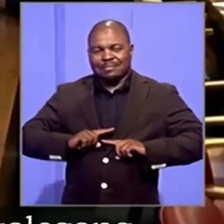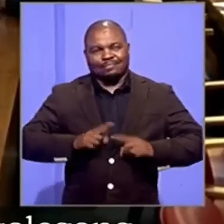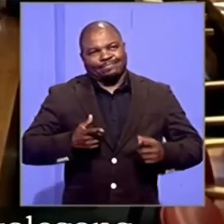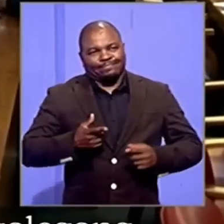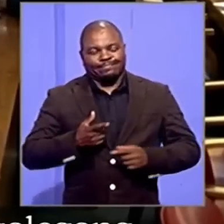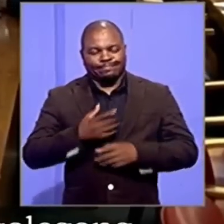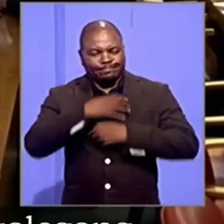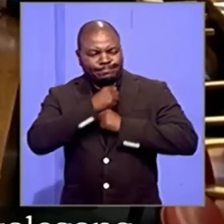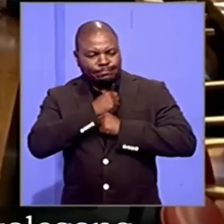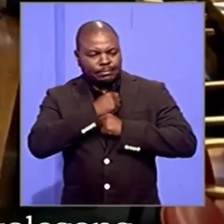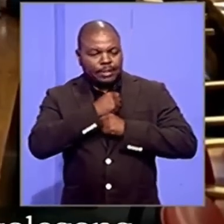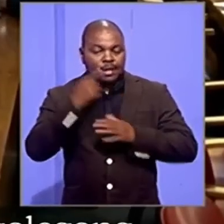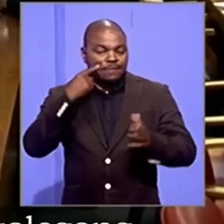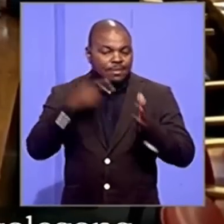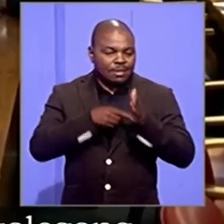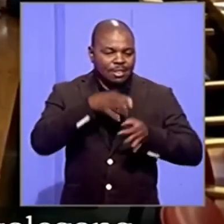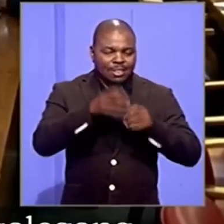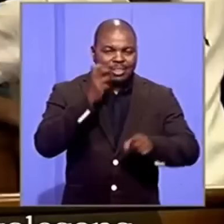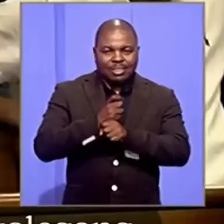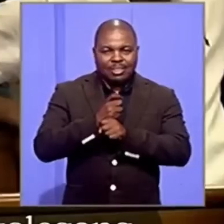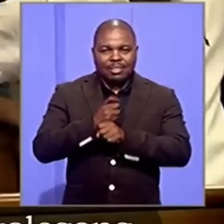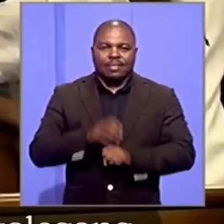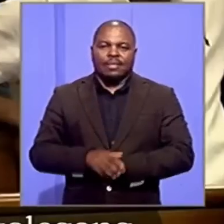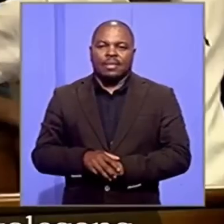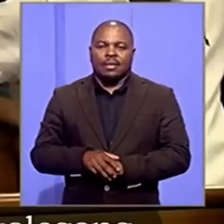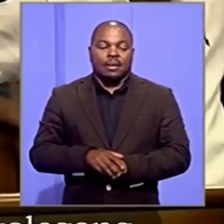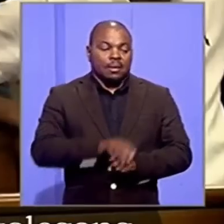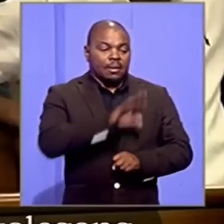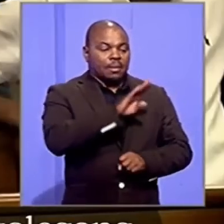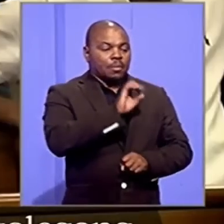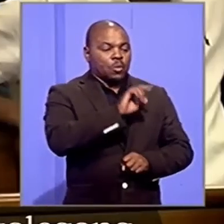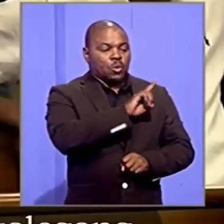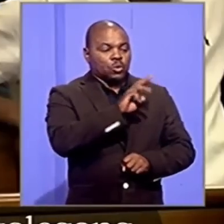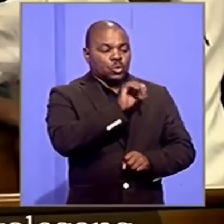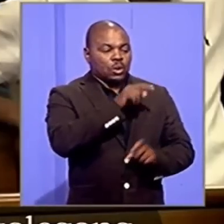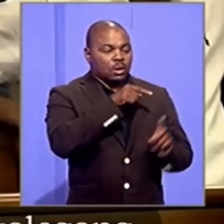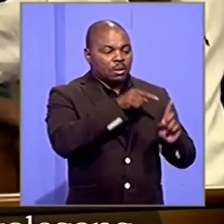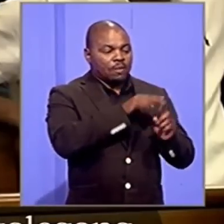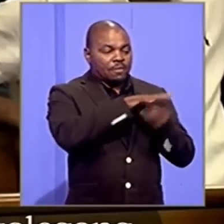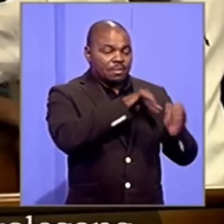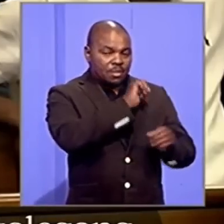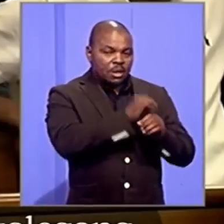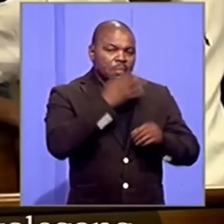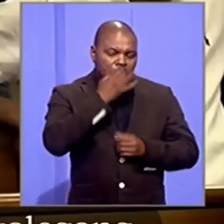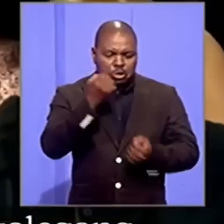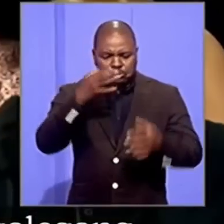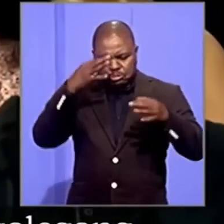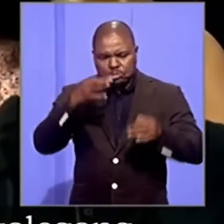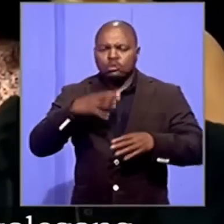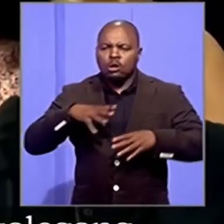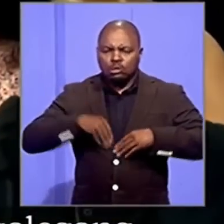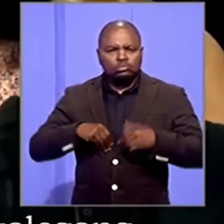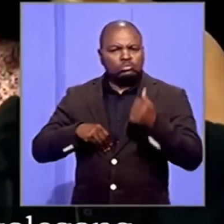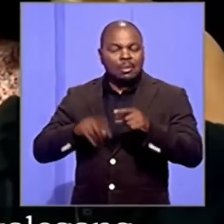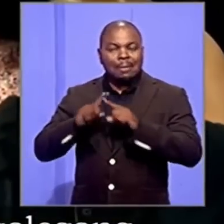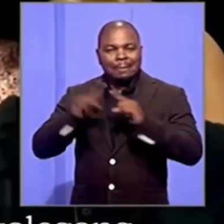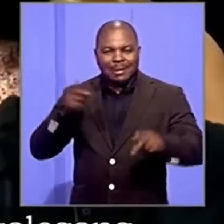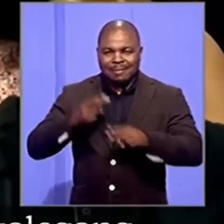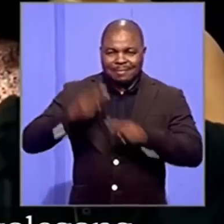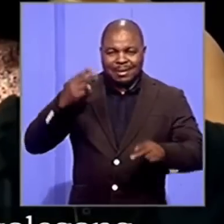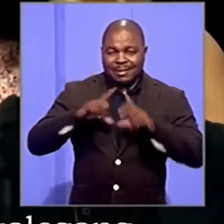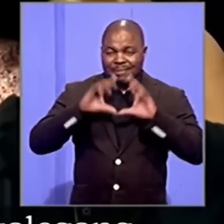ka bopaki ka nako ya tsheko. Ba lelapa la gabo Bozwana ba re ba amogela tshwetso ya kgotlatshekelo fela tiro ga isiwe